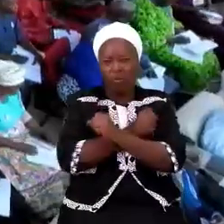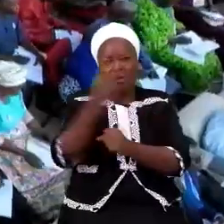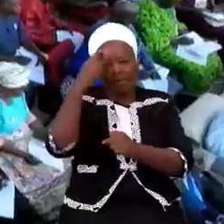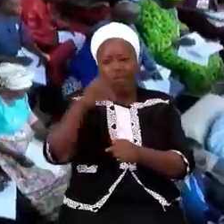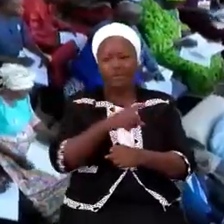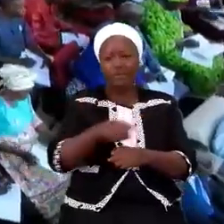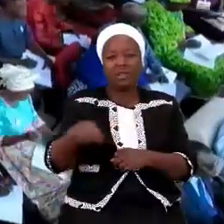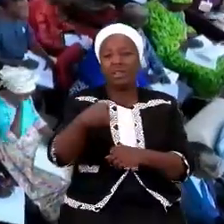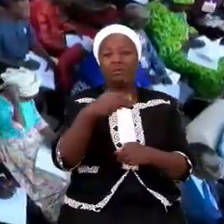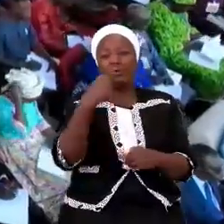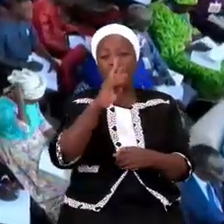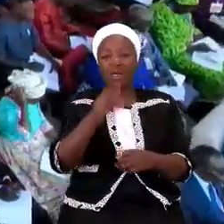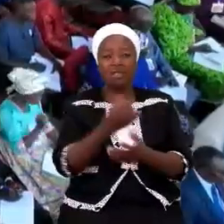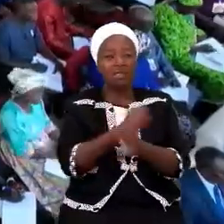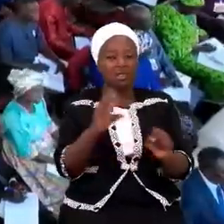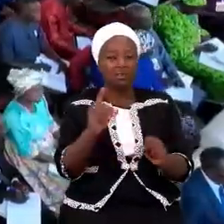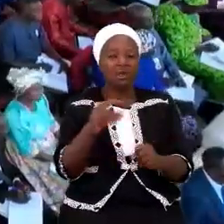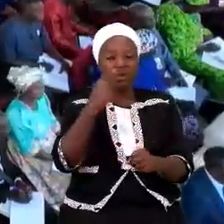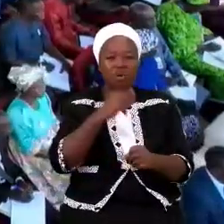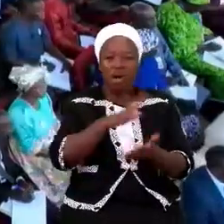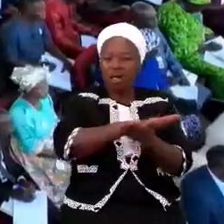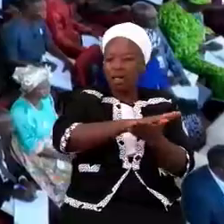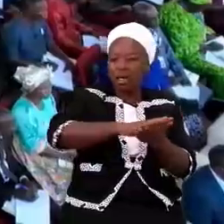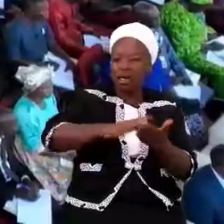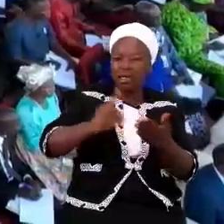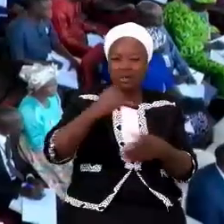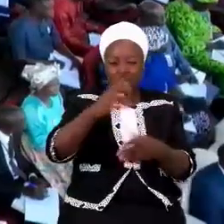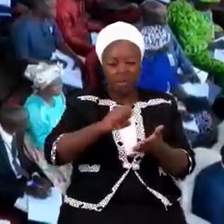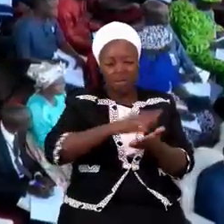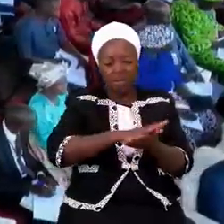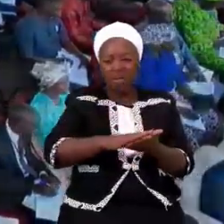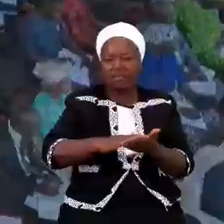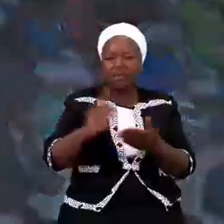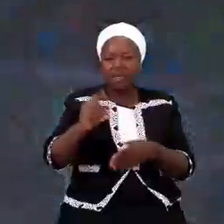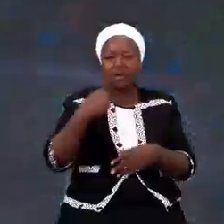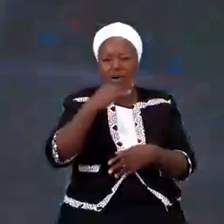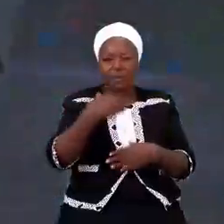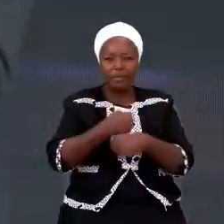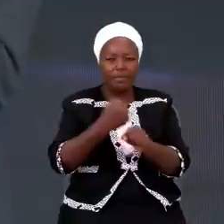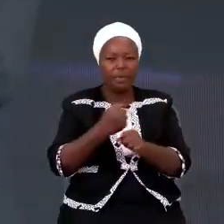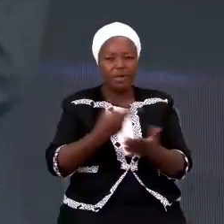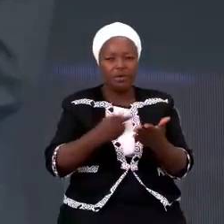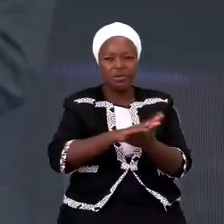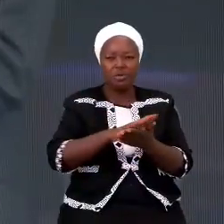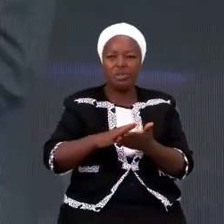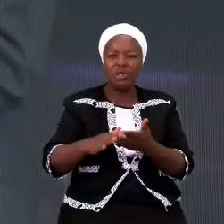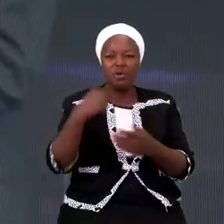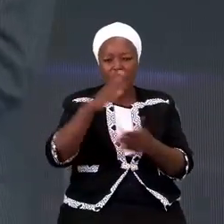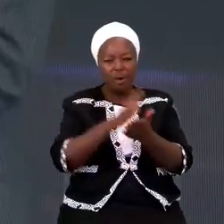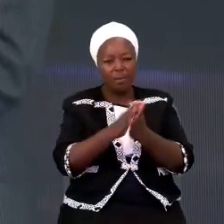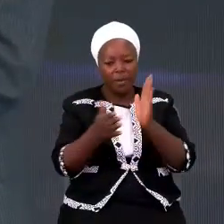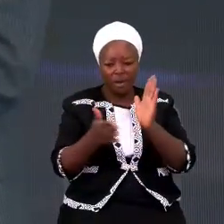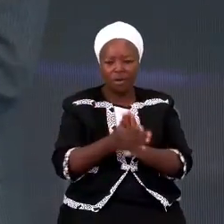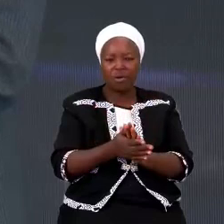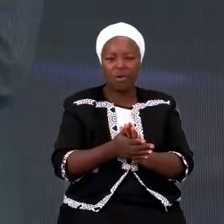made holy, who become his peculiar people. Look at number one. Number one, the redeeming